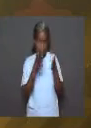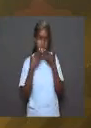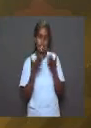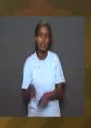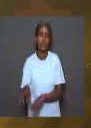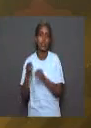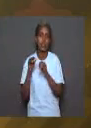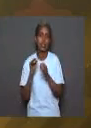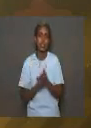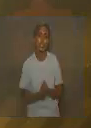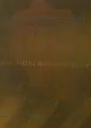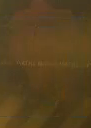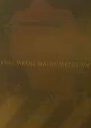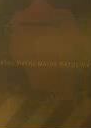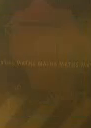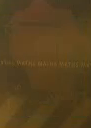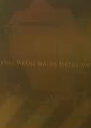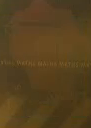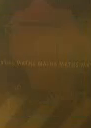teacher. Thank you, students.